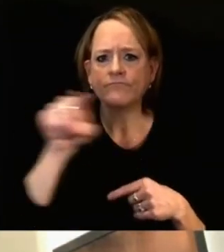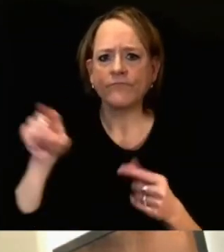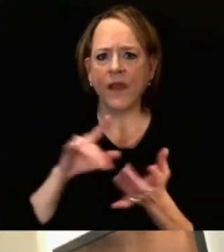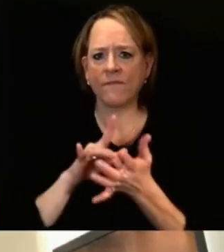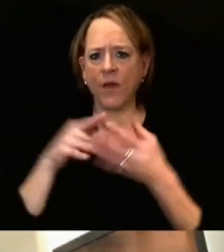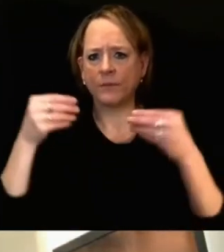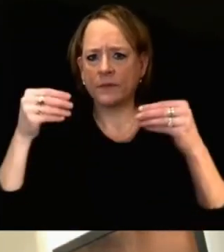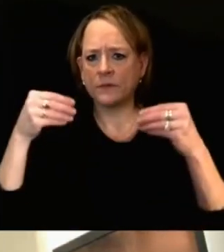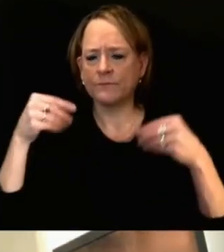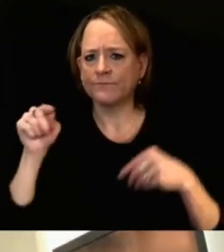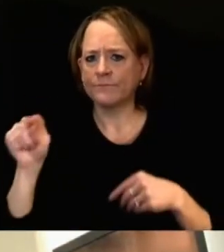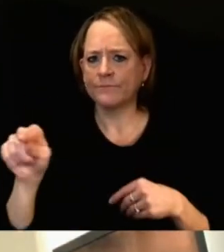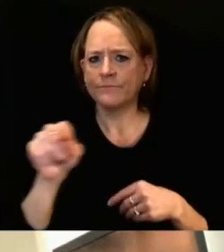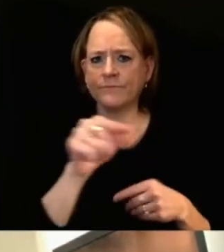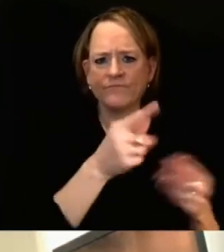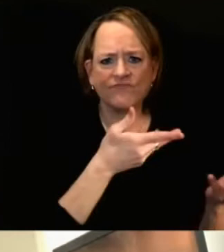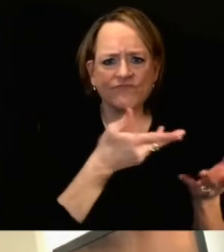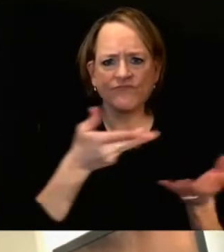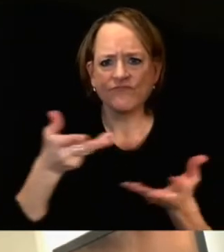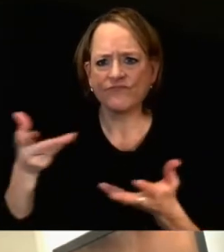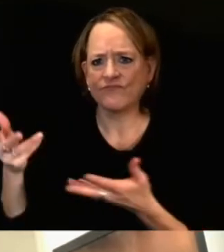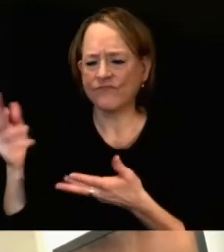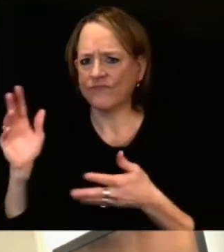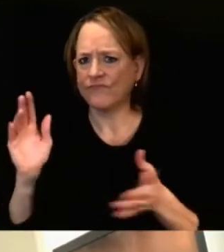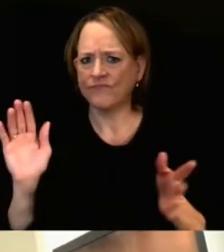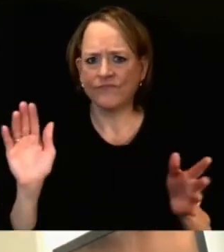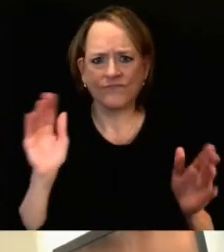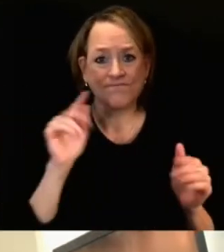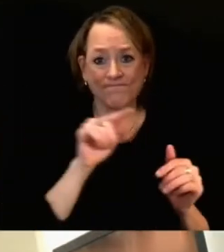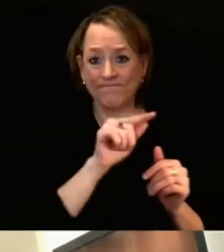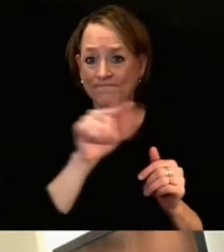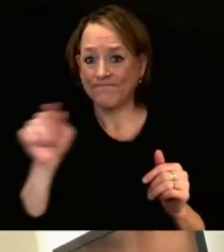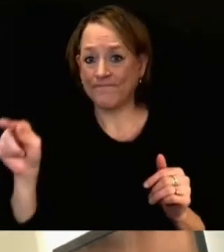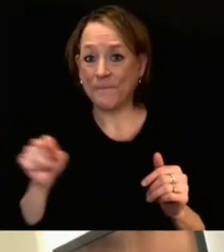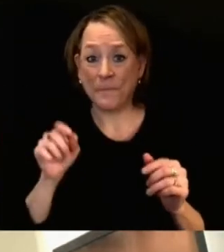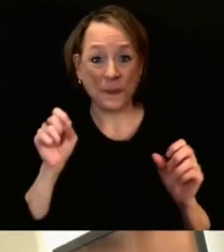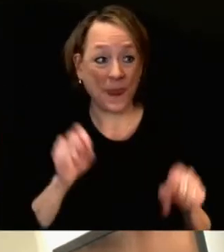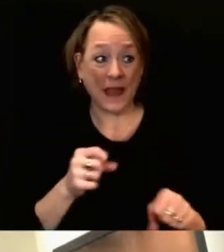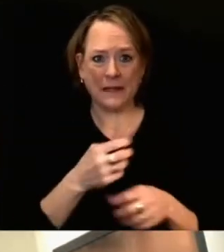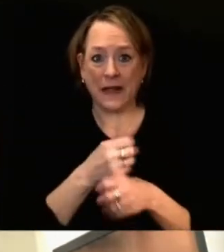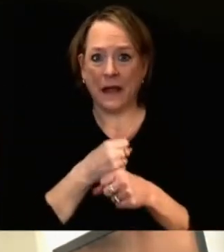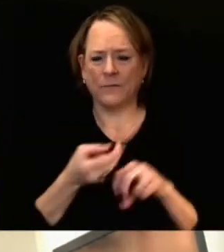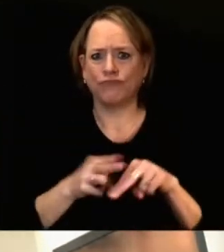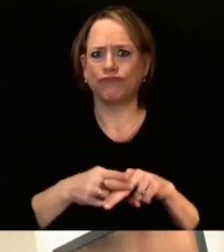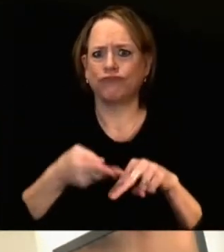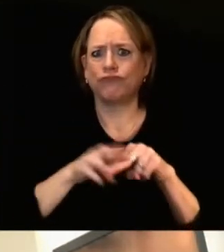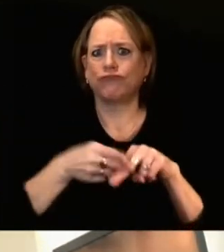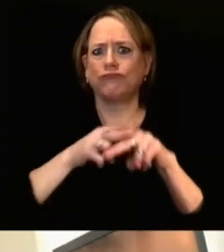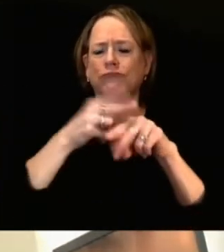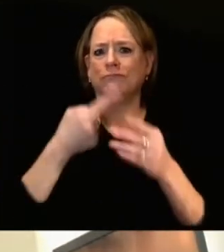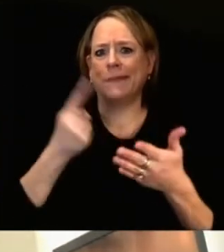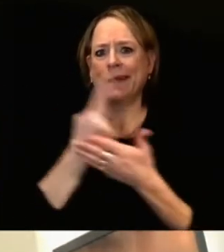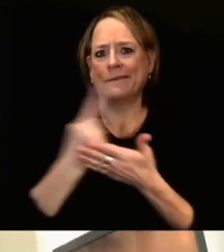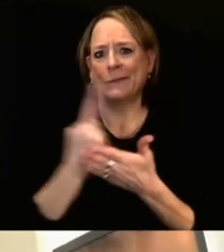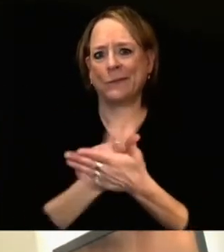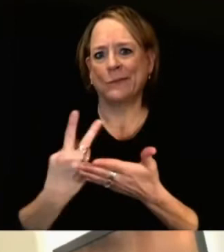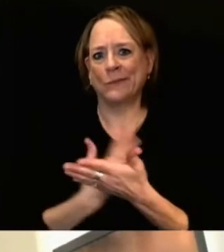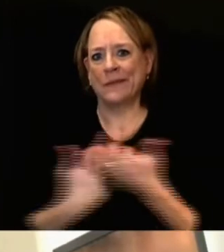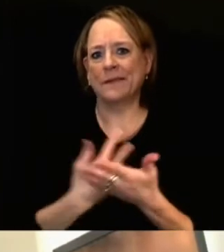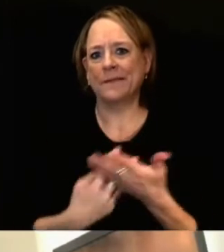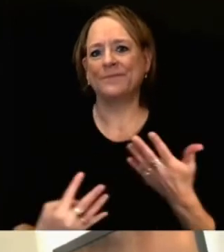are widely distributed in the way that vaccines are today. And like I said, vaccines are really our key for